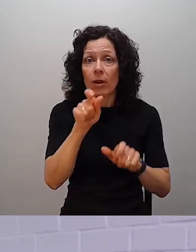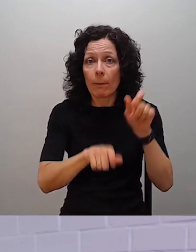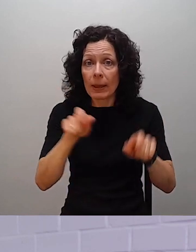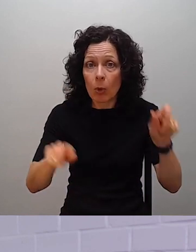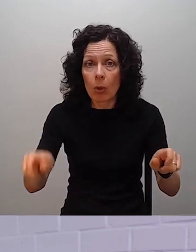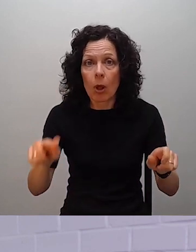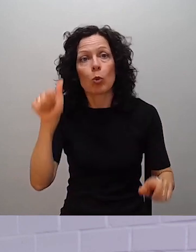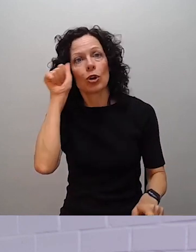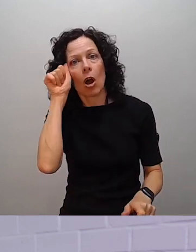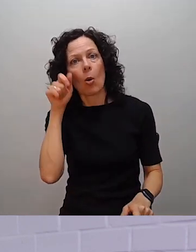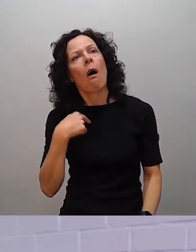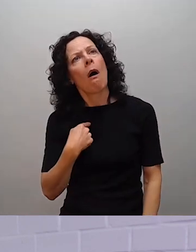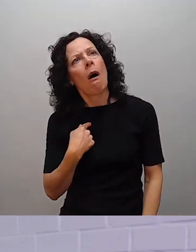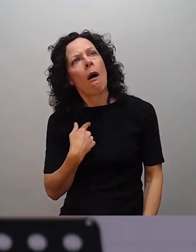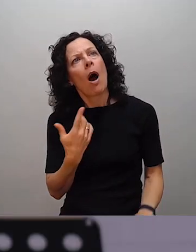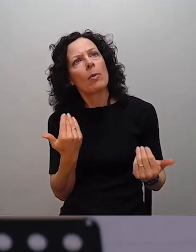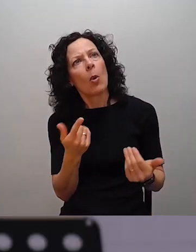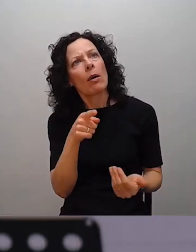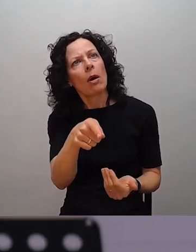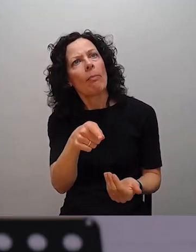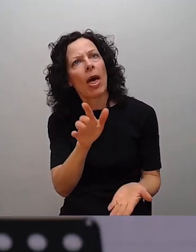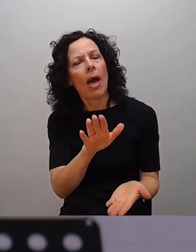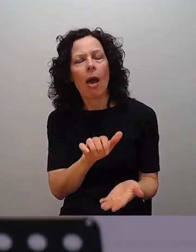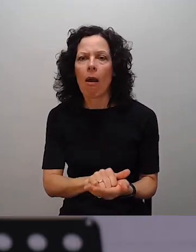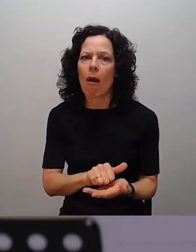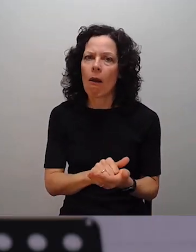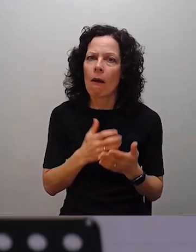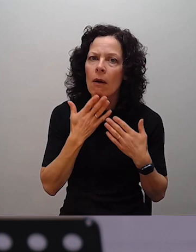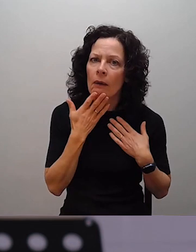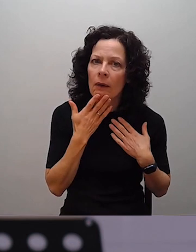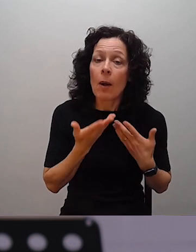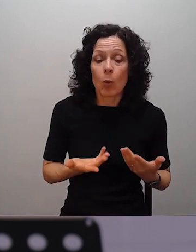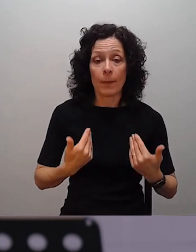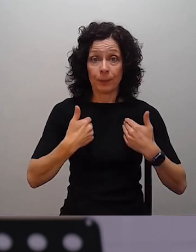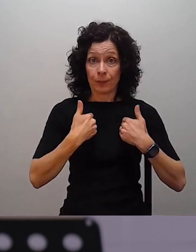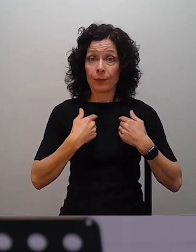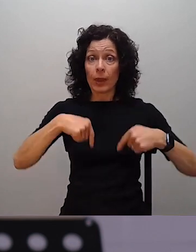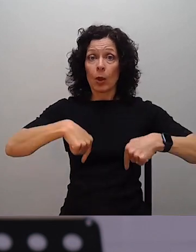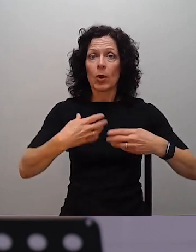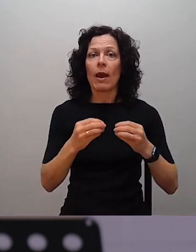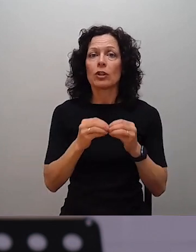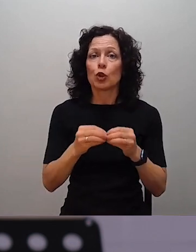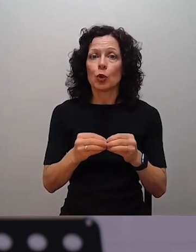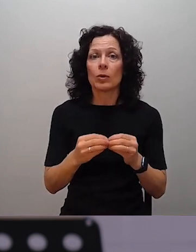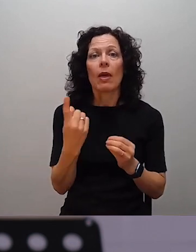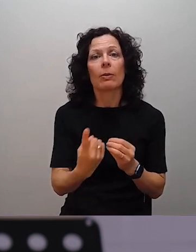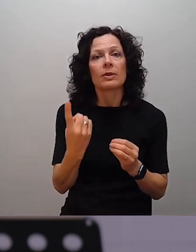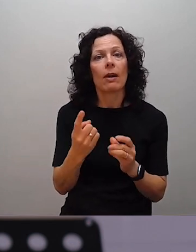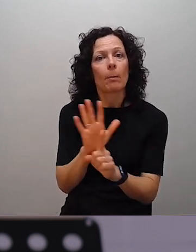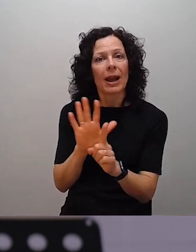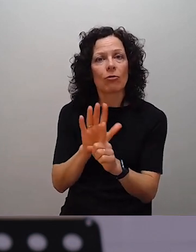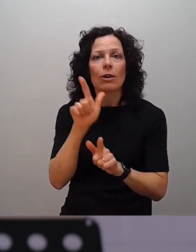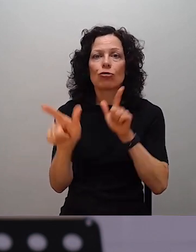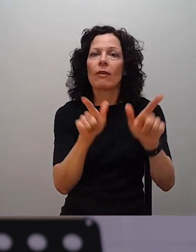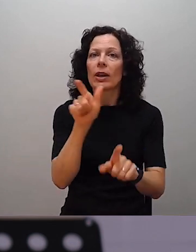know that they'll be welcome there. Well, because we have a student here who is from the travelling